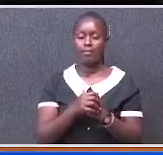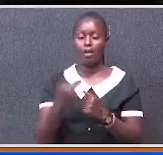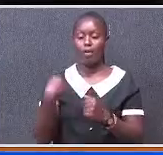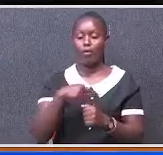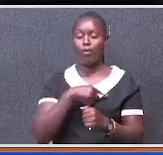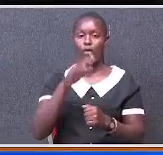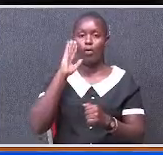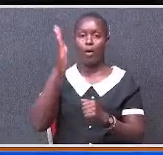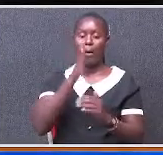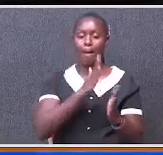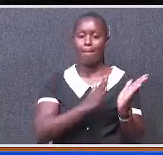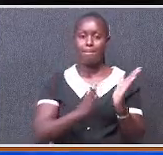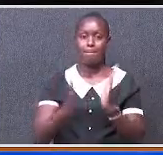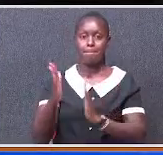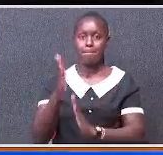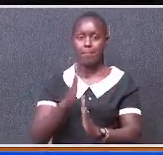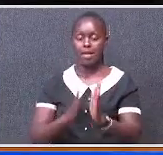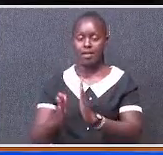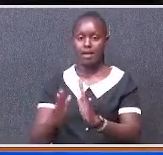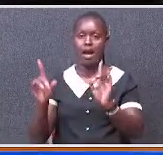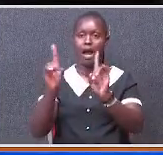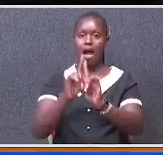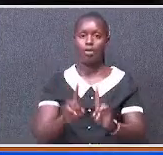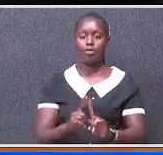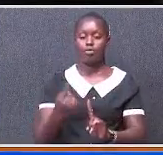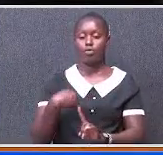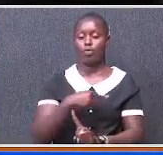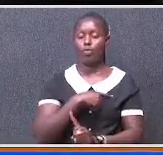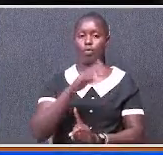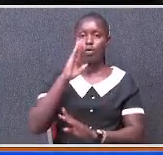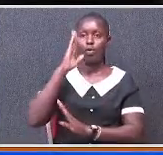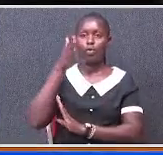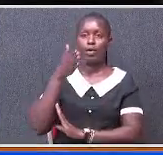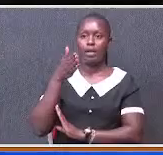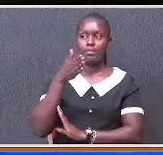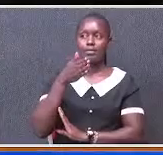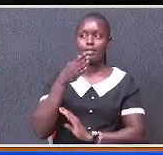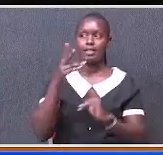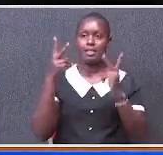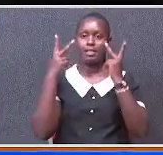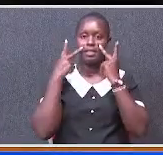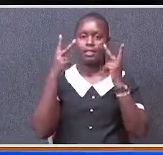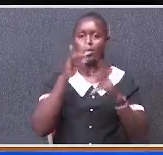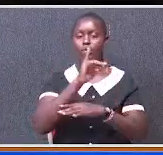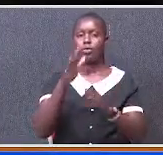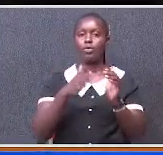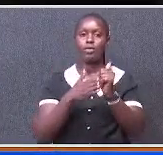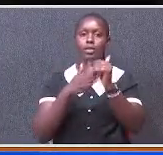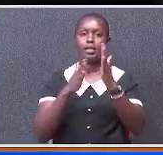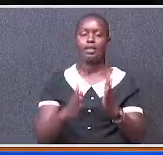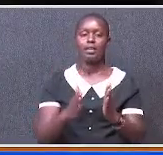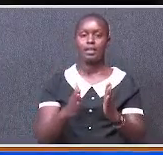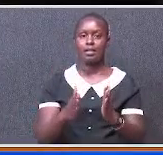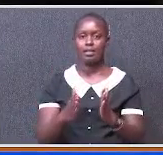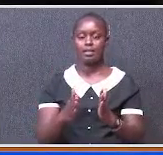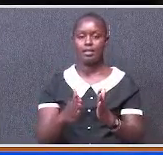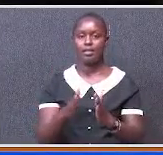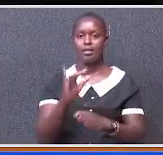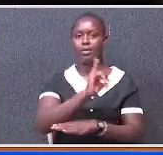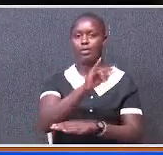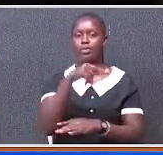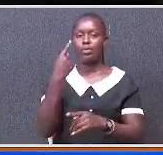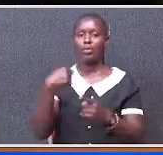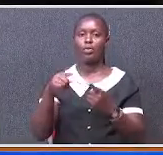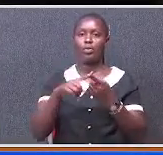Tutajipanga na tutaangalia wale viongozi ambao wanaweza